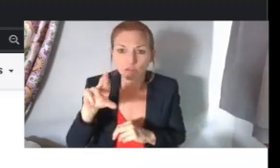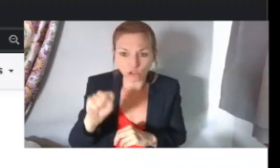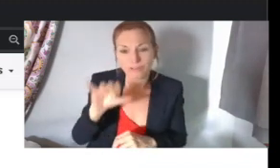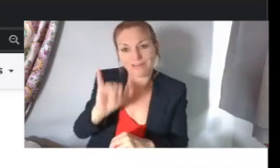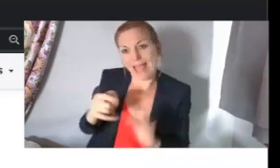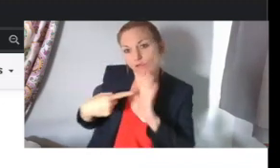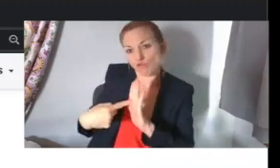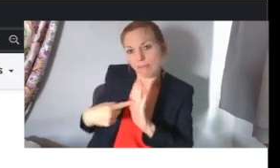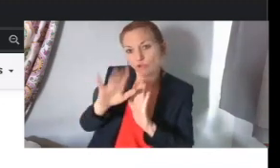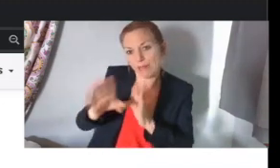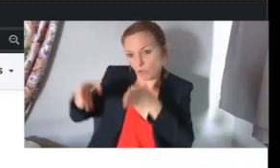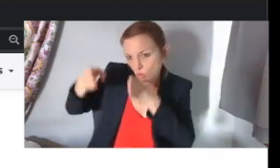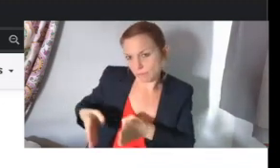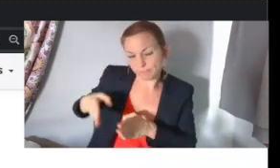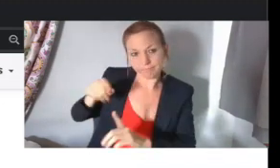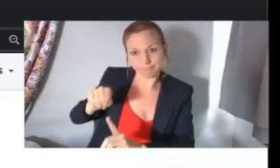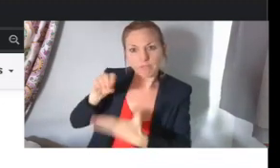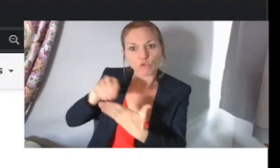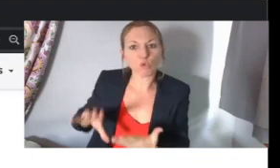student. So